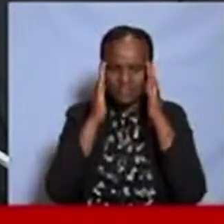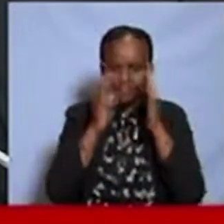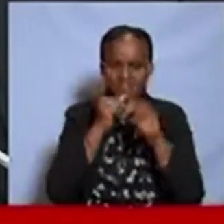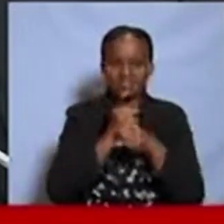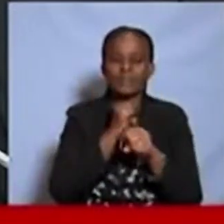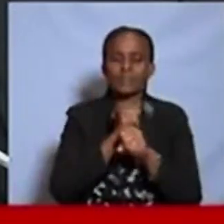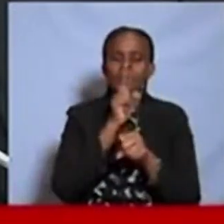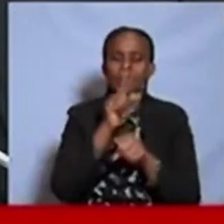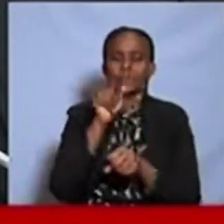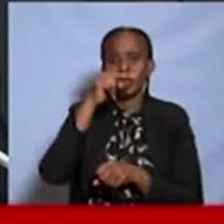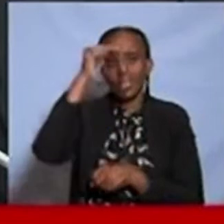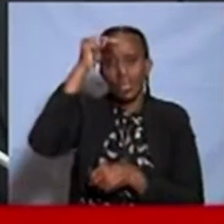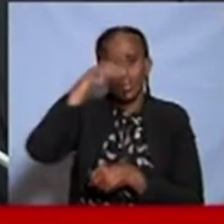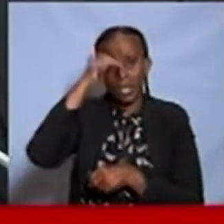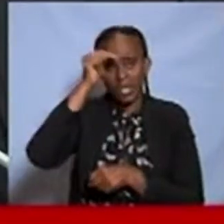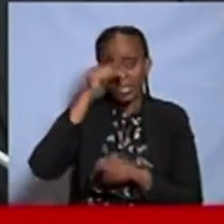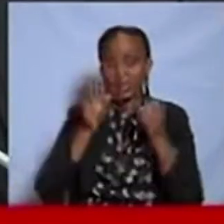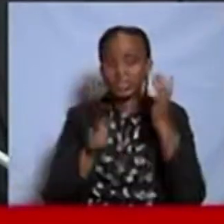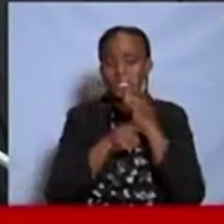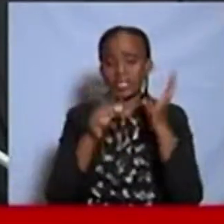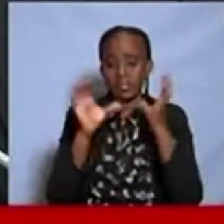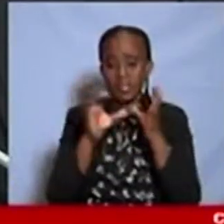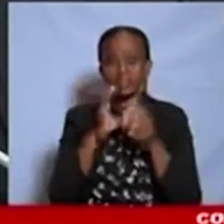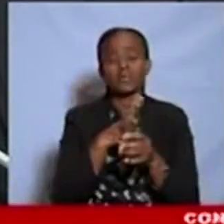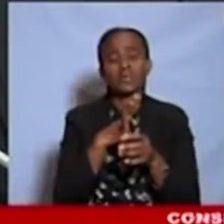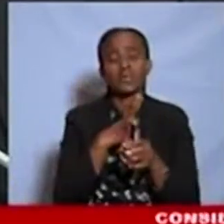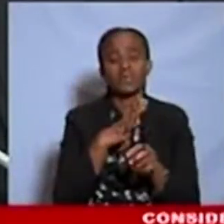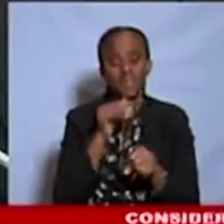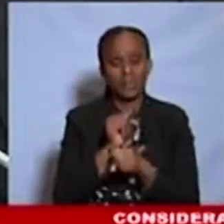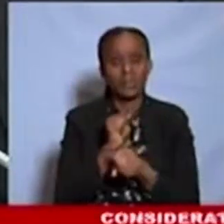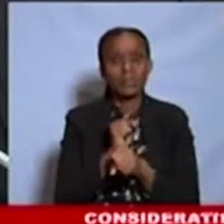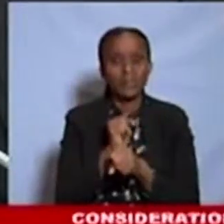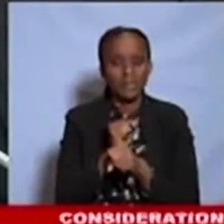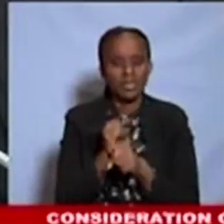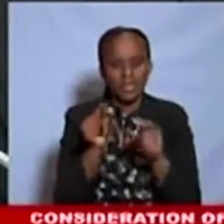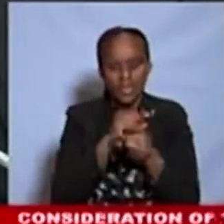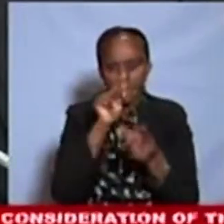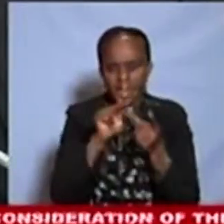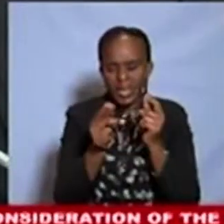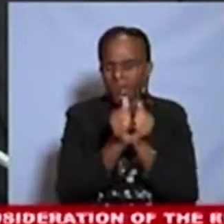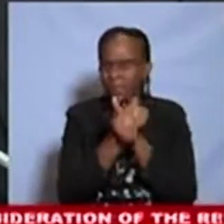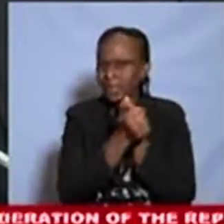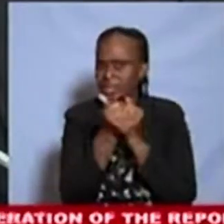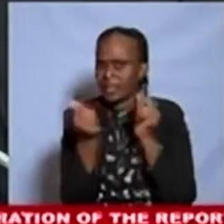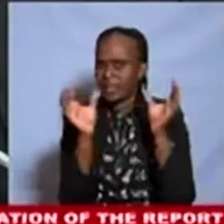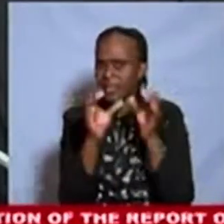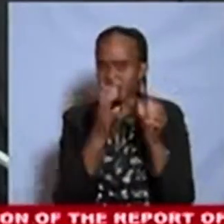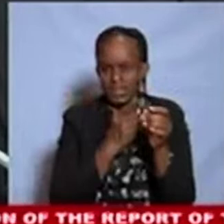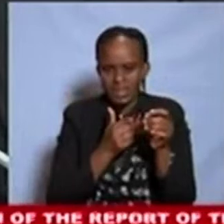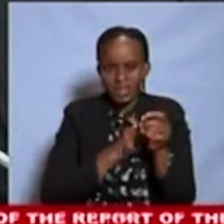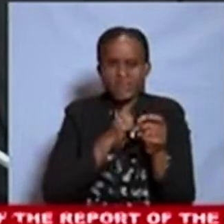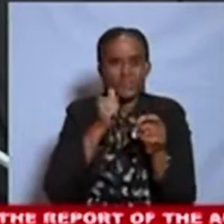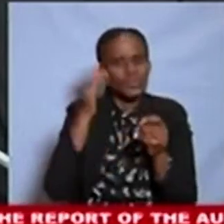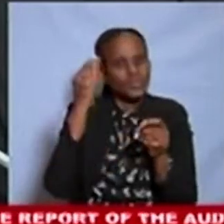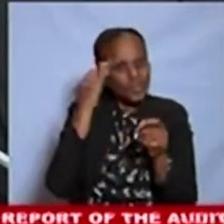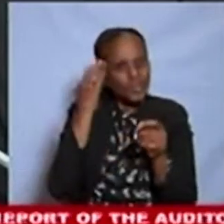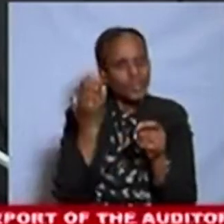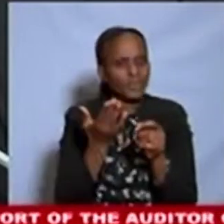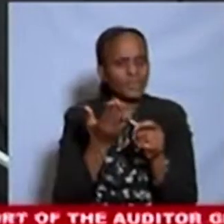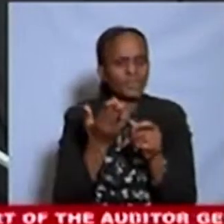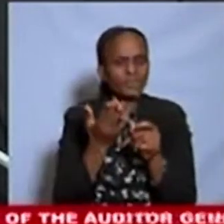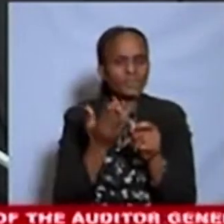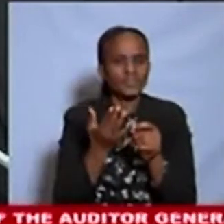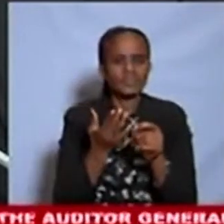that Namwara Town Council, does fine, like other councils. But I do not know